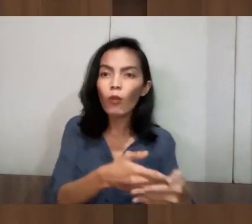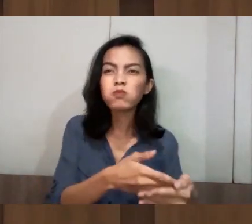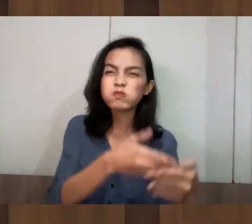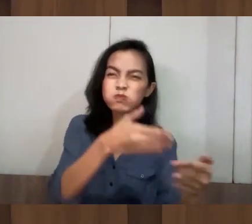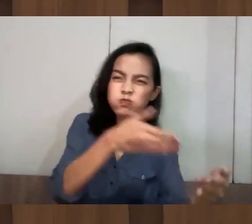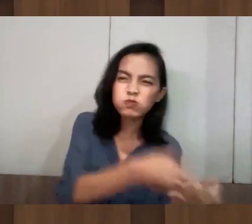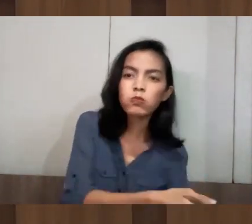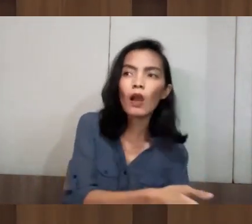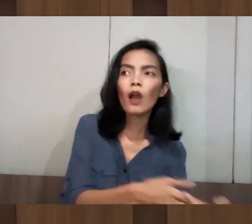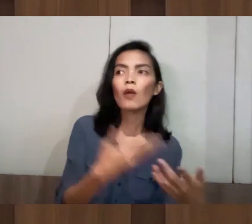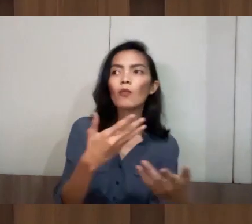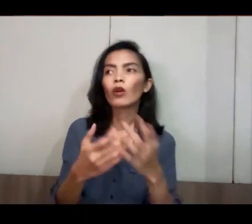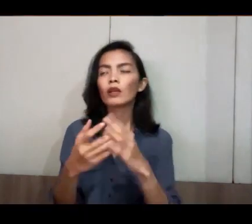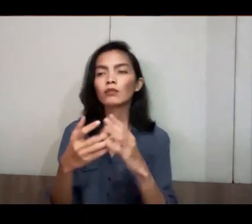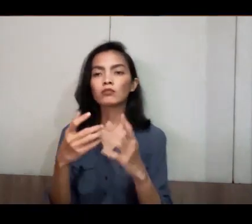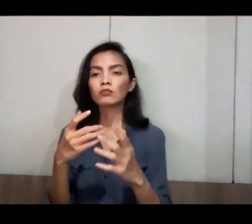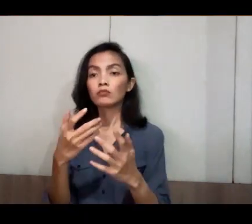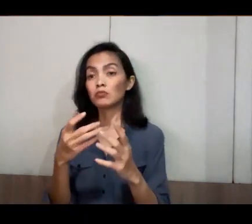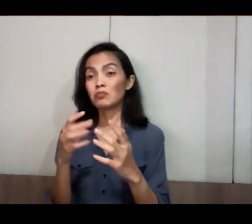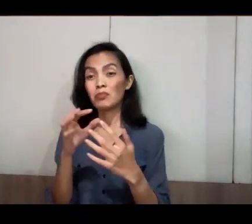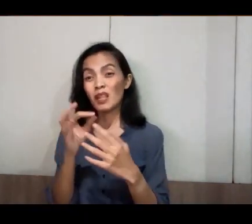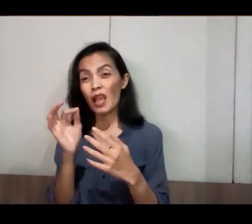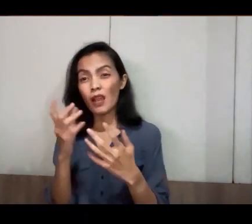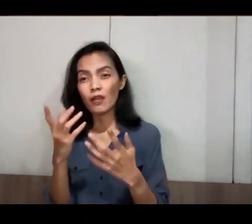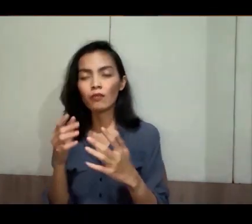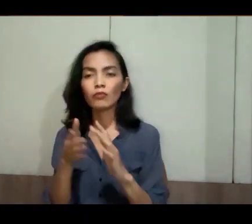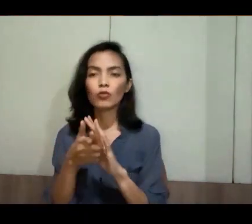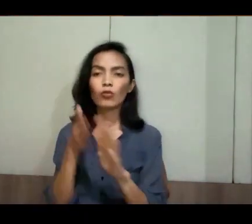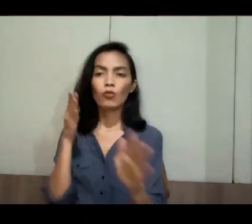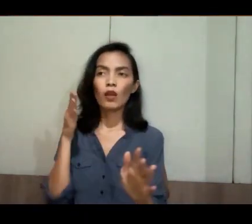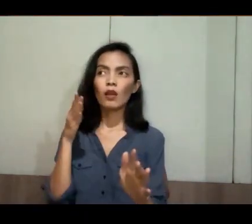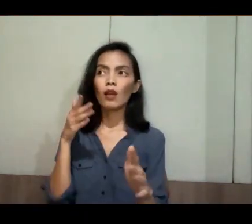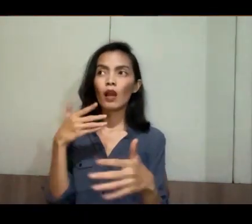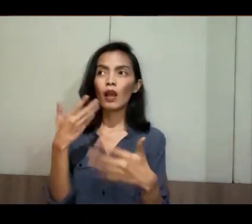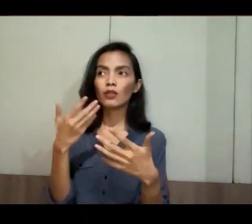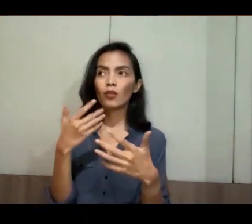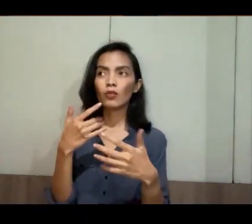day. So the choices are either you quit